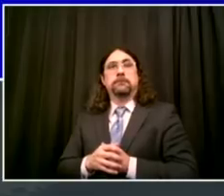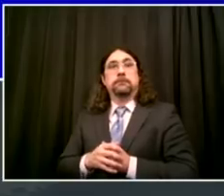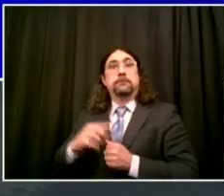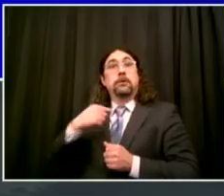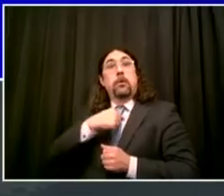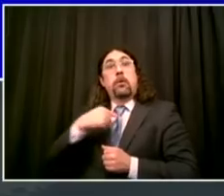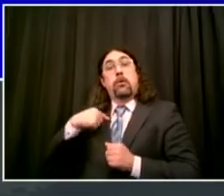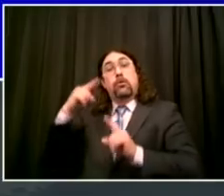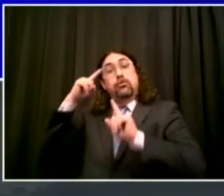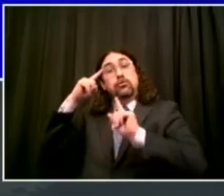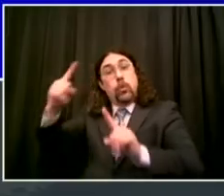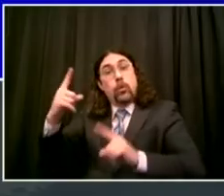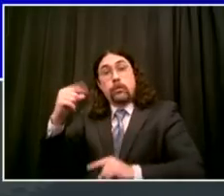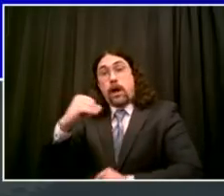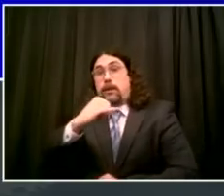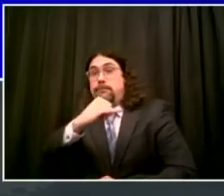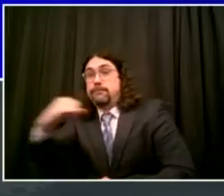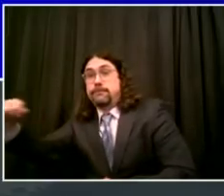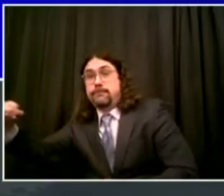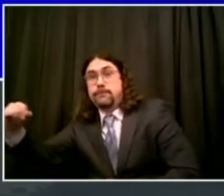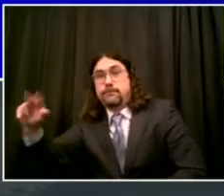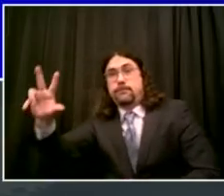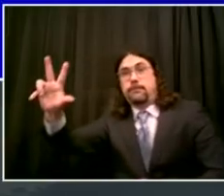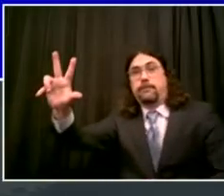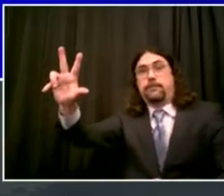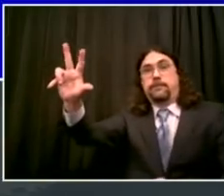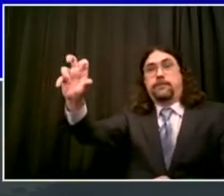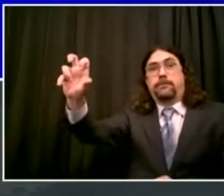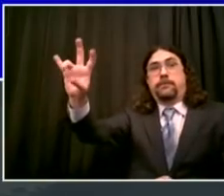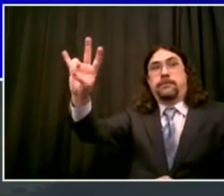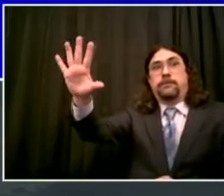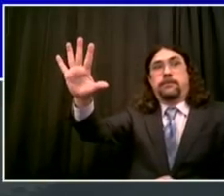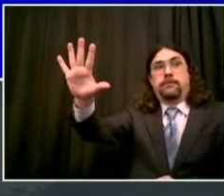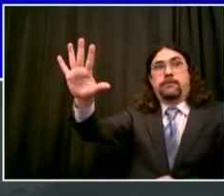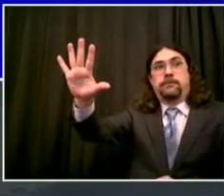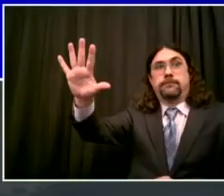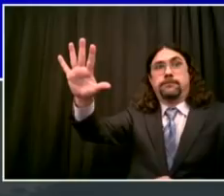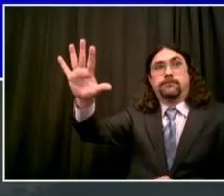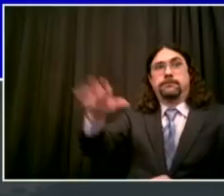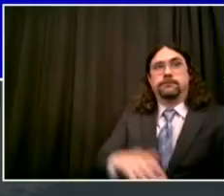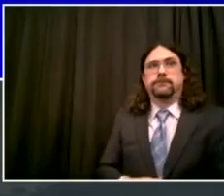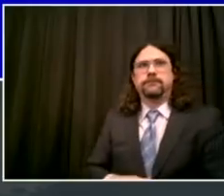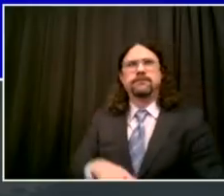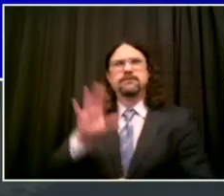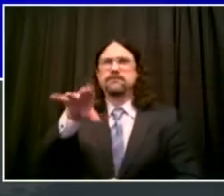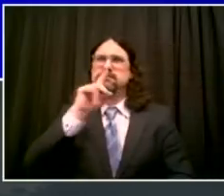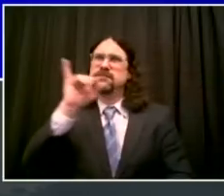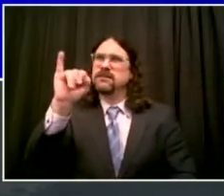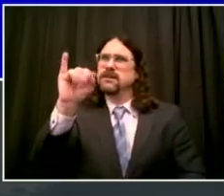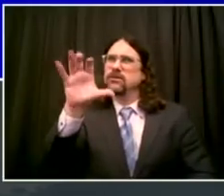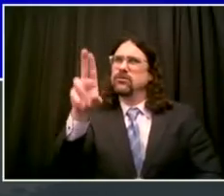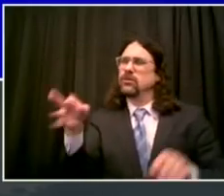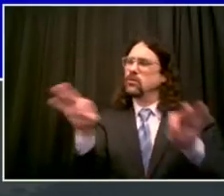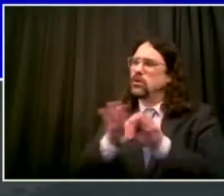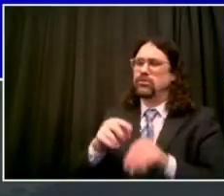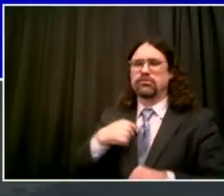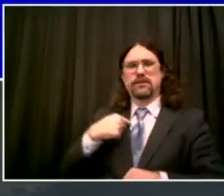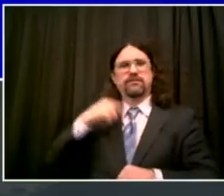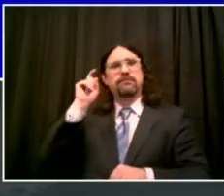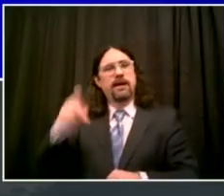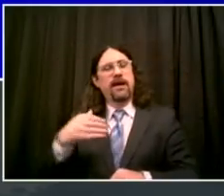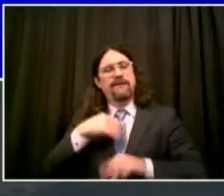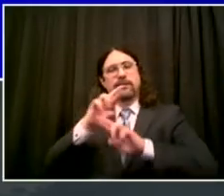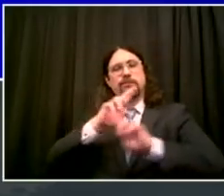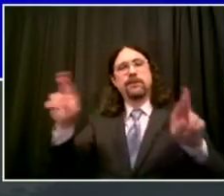going into making sure that we are redoubling our efforts to strengthen our ICUs. I know it's happening in our public hospitals. I know it's happening in